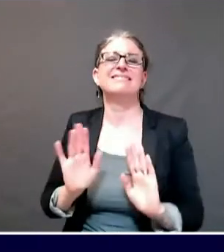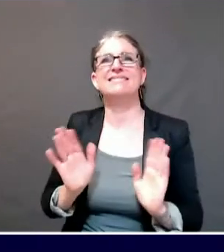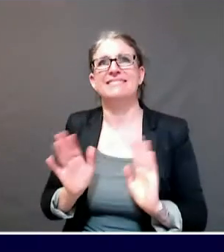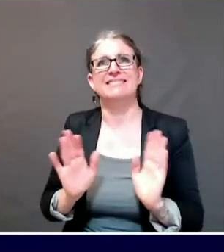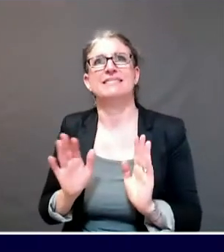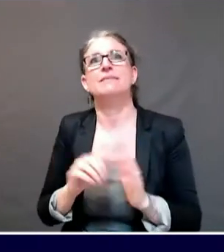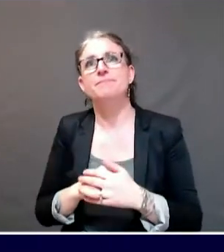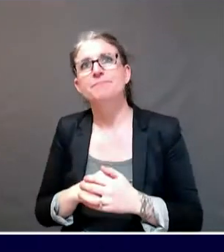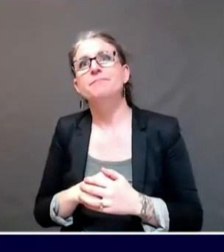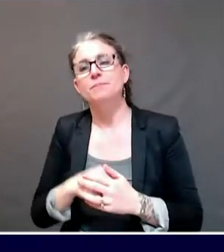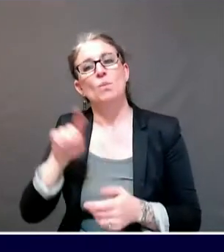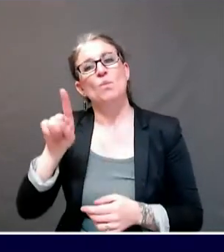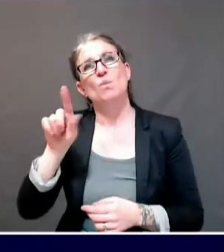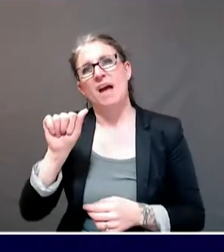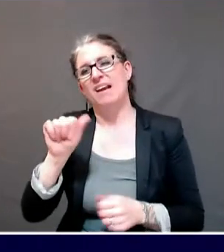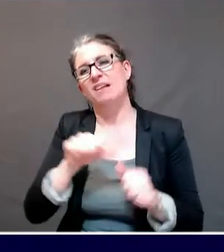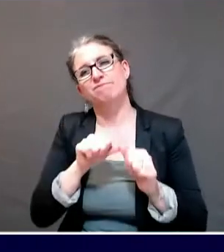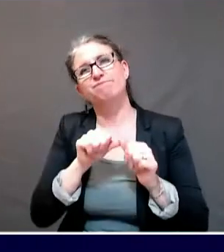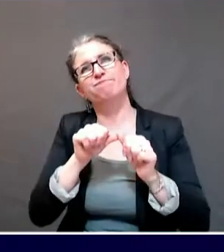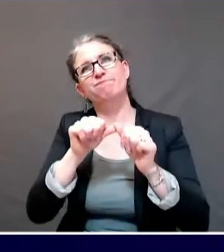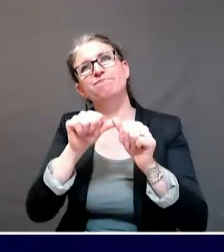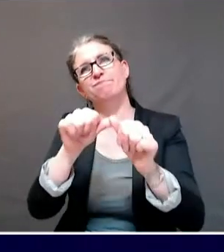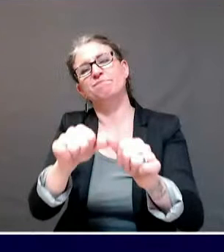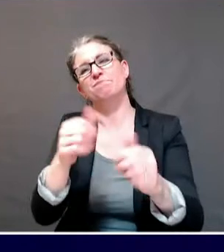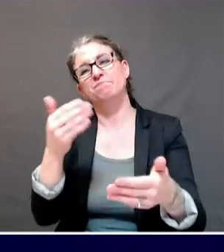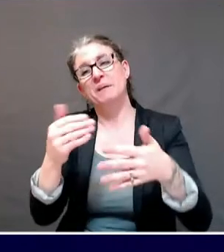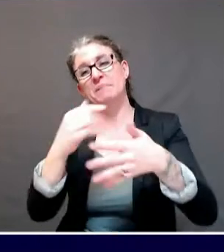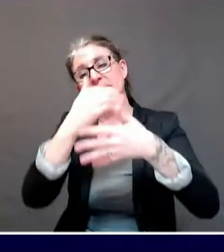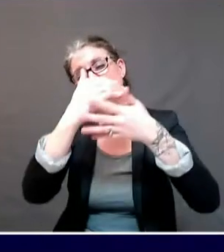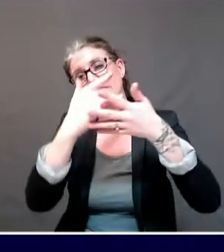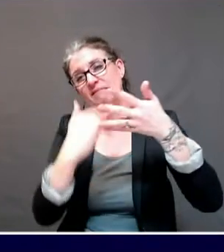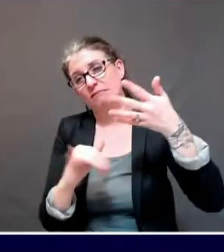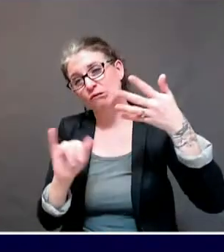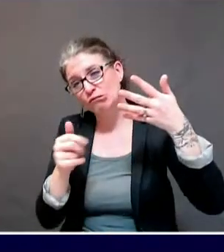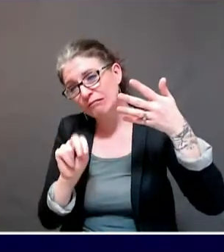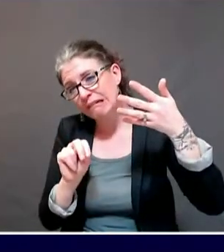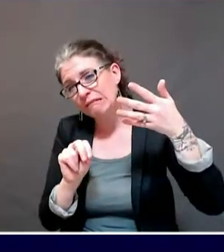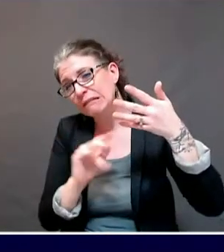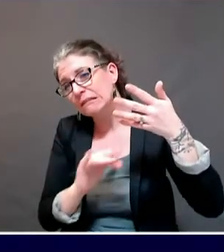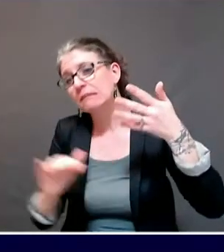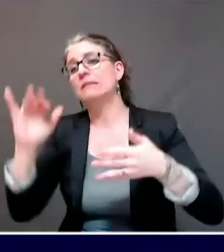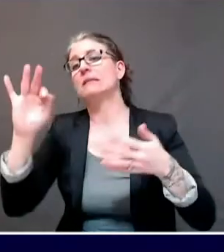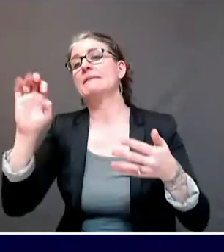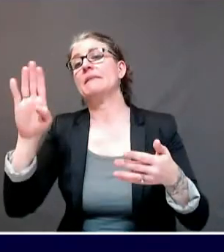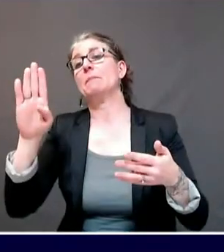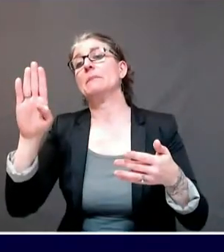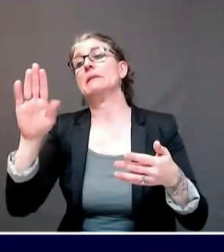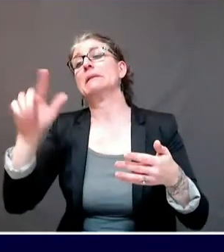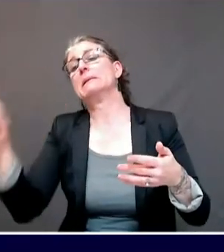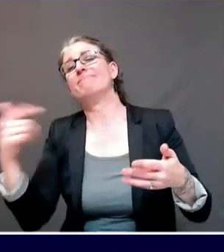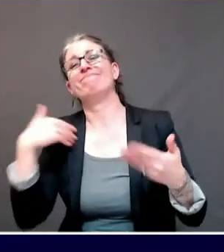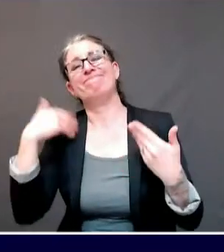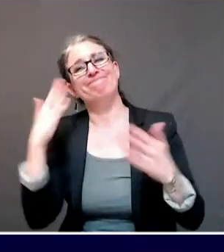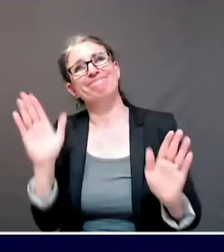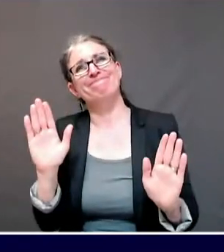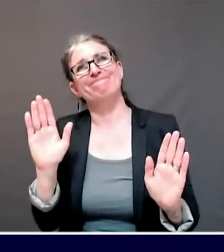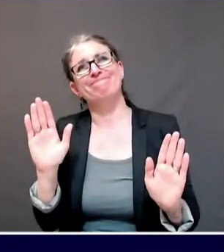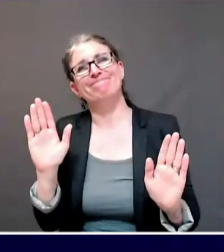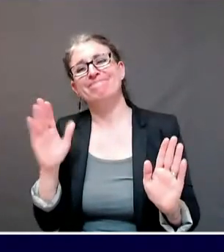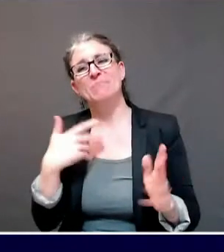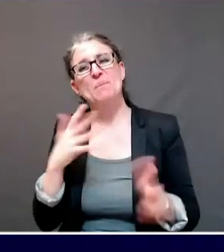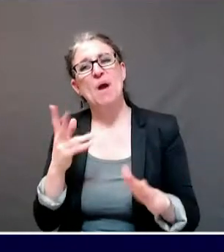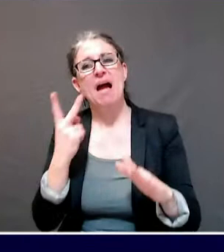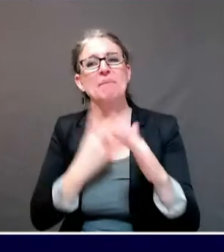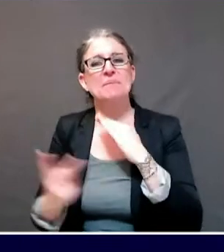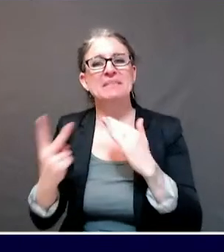a projection, if not a hard and fast date, about when we'll expand and move beyond 1A, what